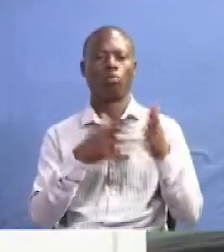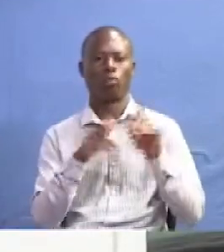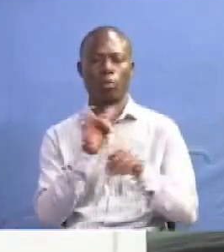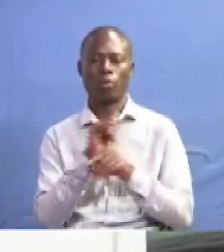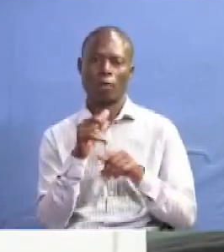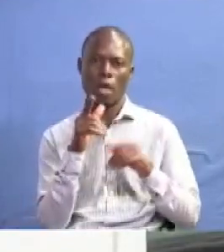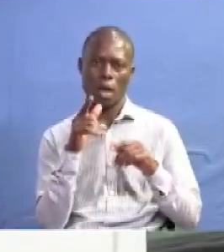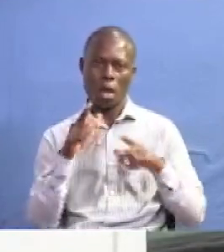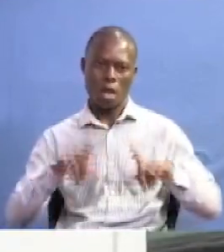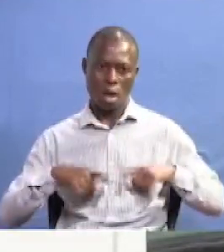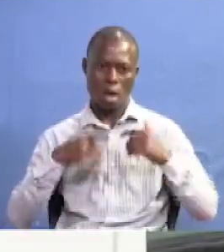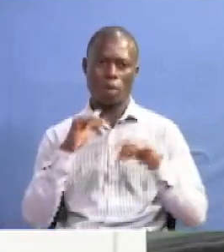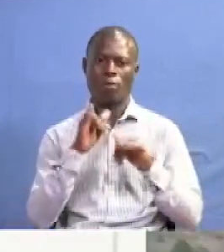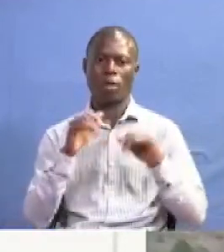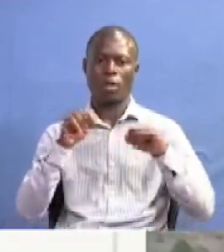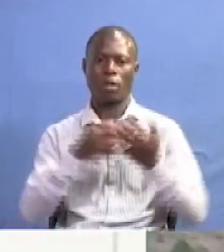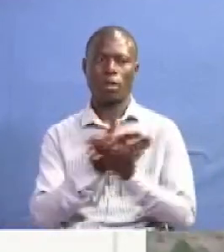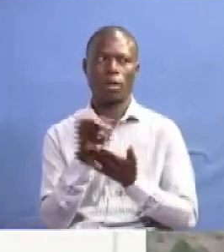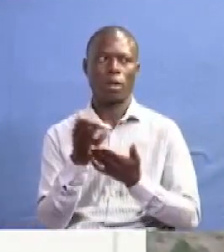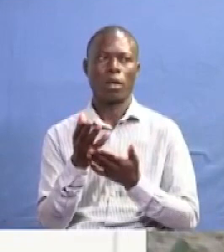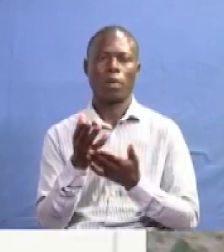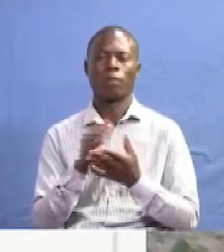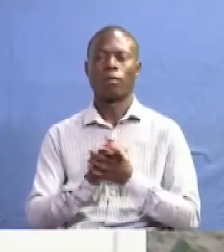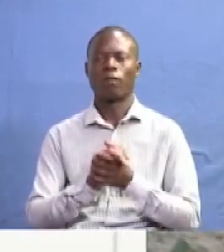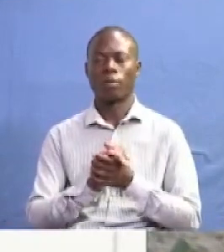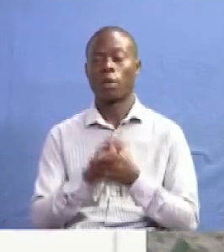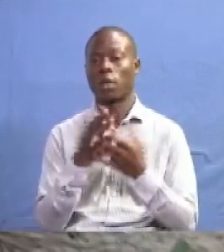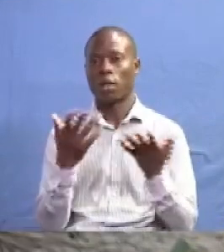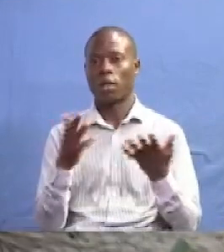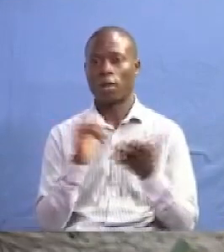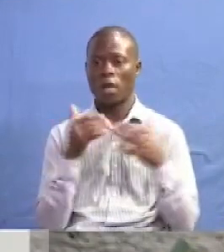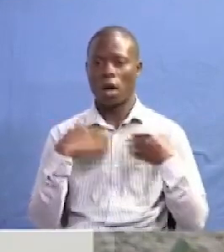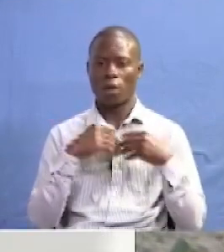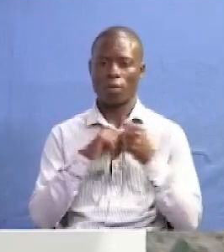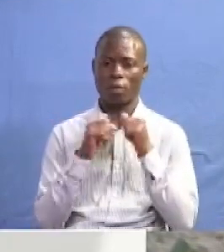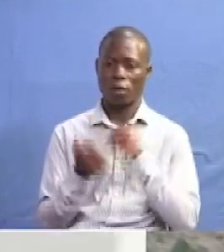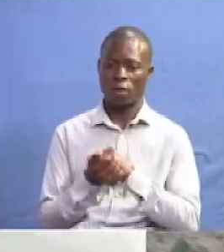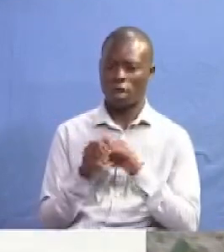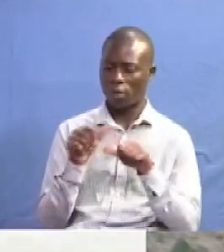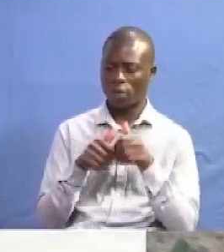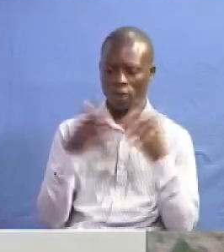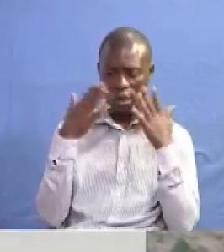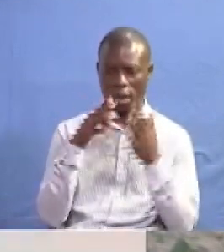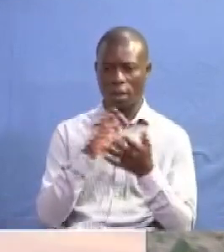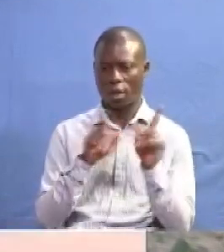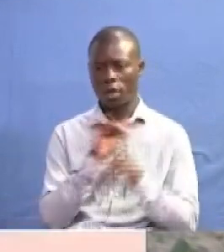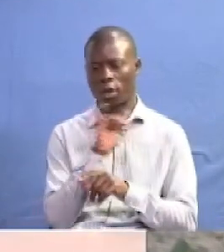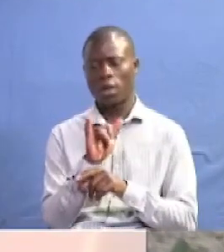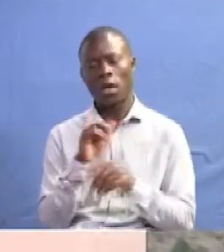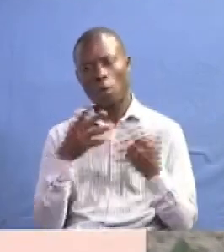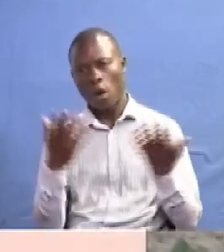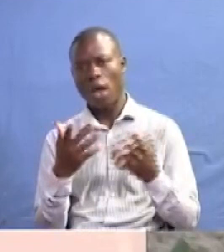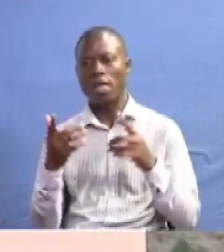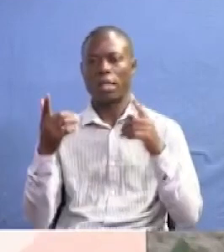life, and change was inevitable. Part of the things I've had to change is choosing to live more intentionally, appreciating each day as it comes.